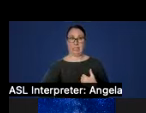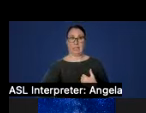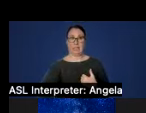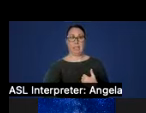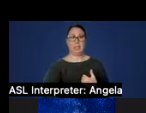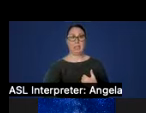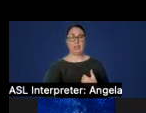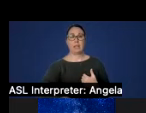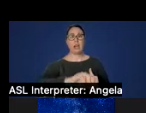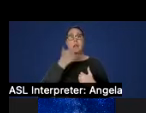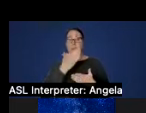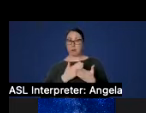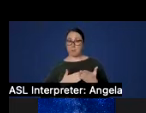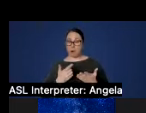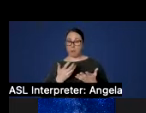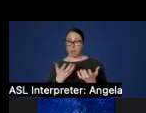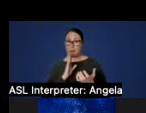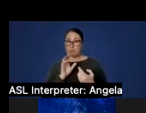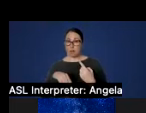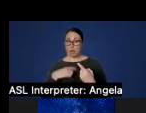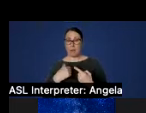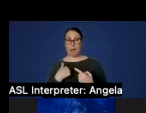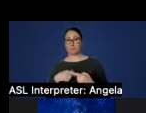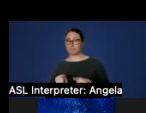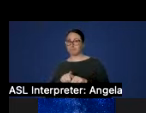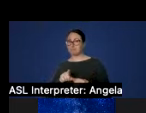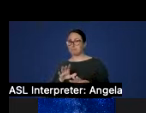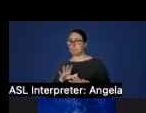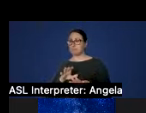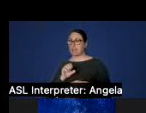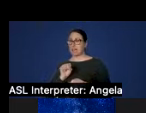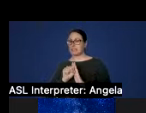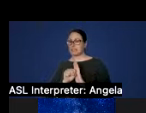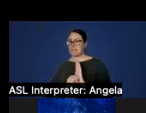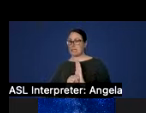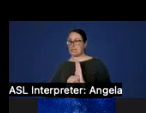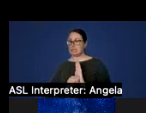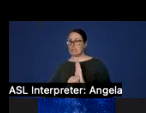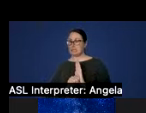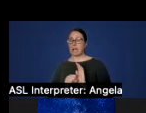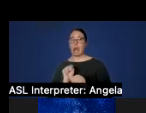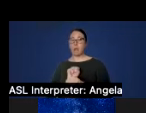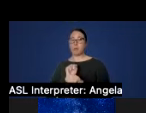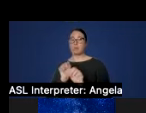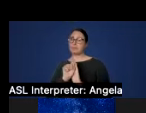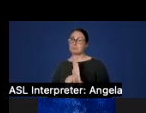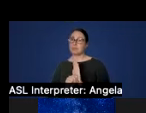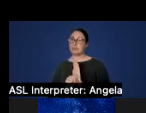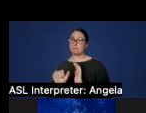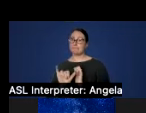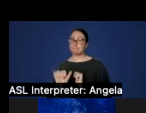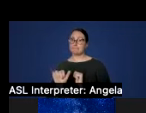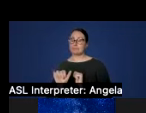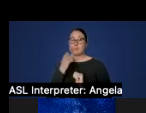Another part that I want to talk about was I was also a state, I worked for the state also for